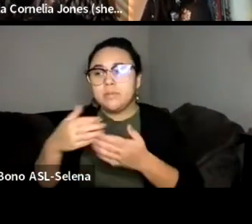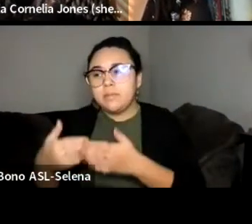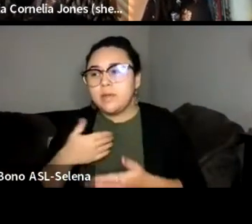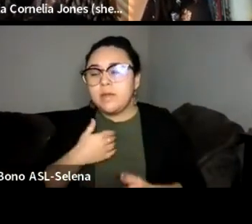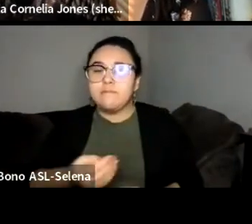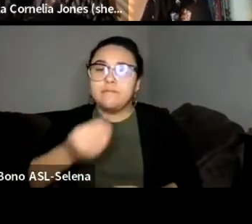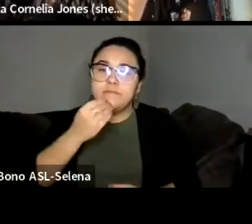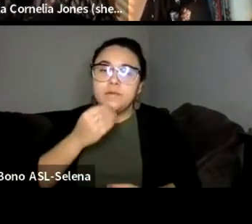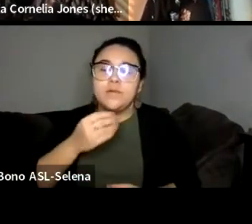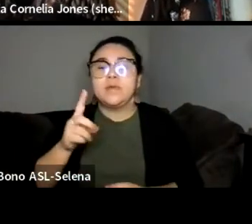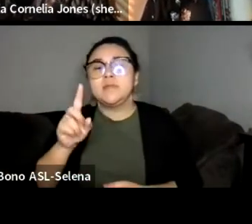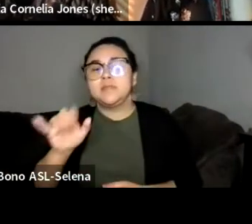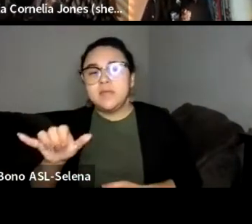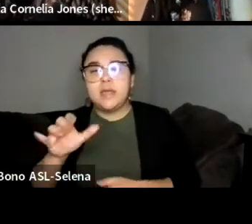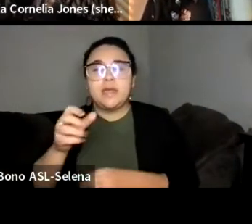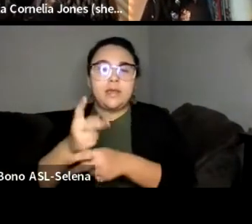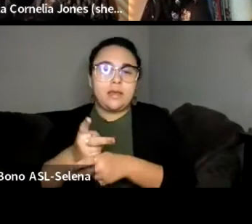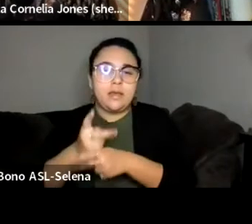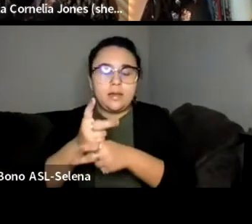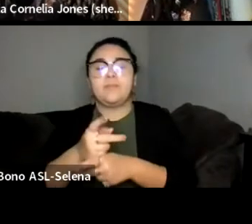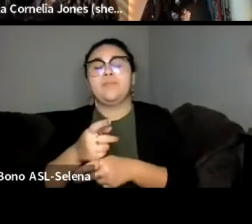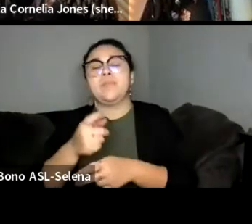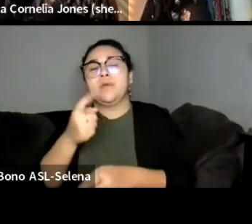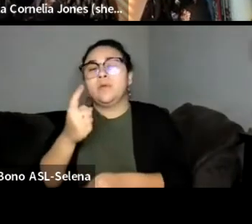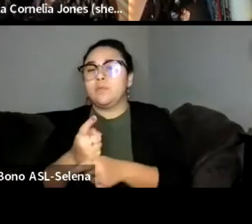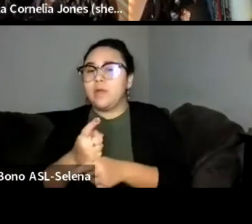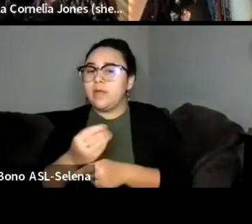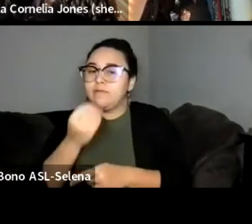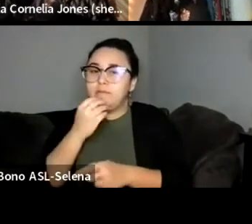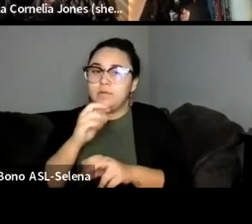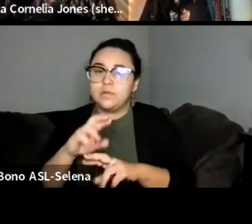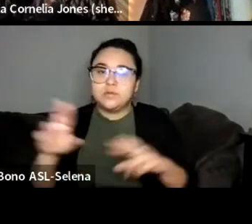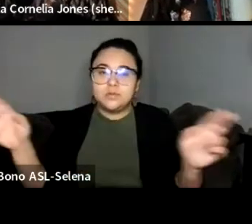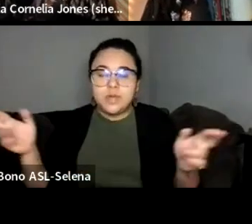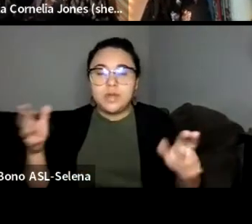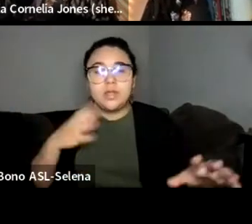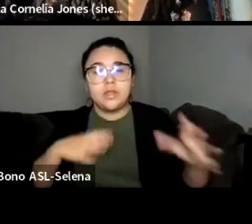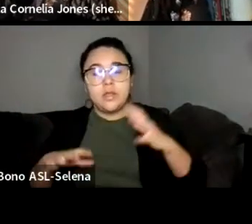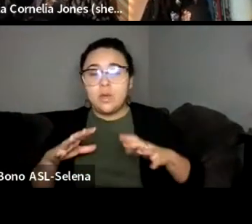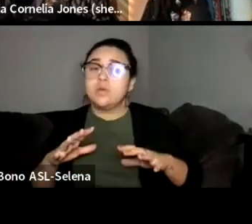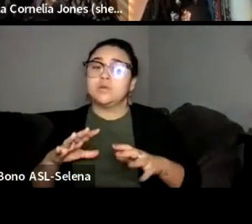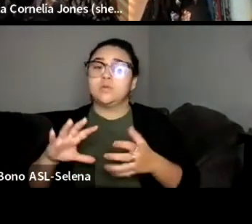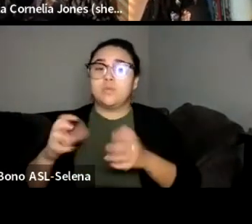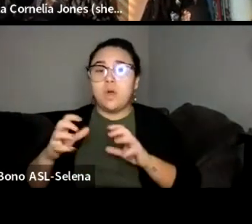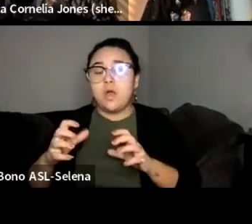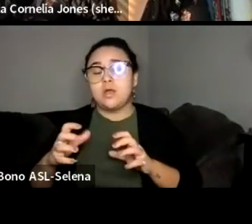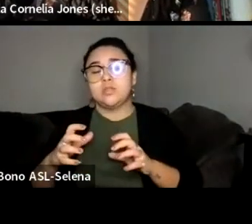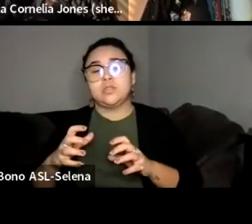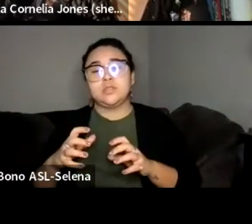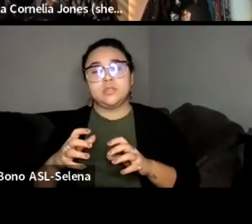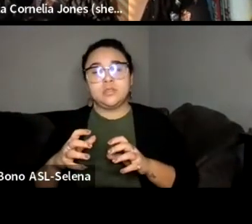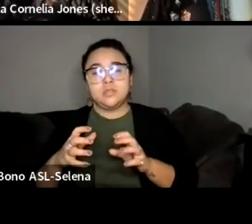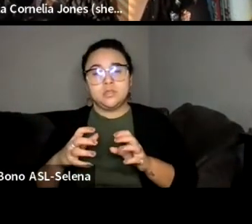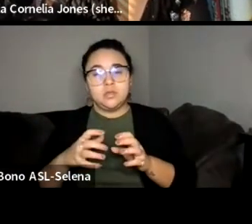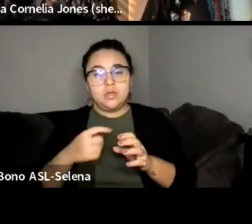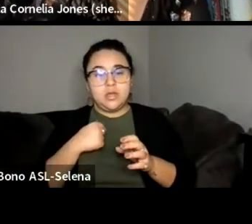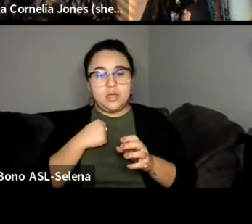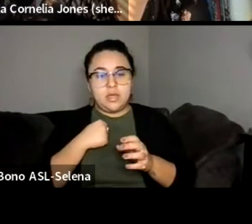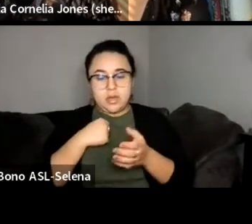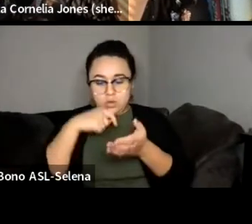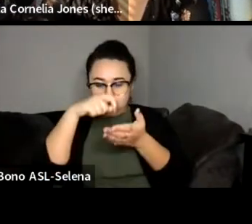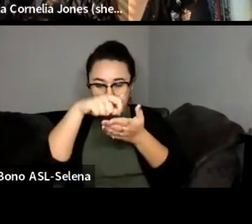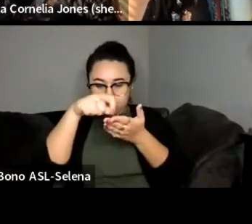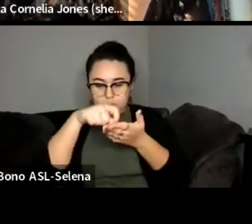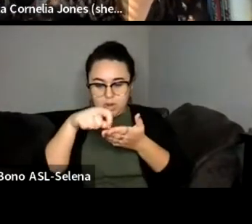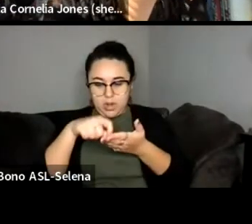clothes are washed, that I've written. I just sent my little one to in-person school for the first time. And the amount of time I spent